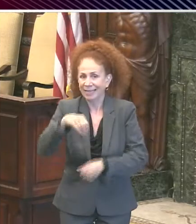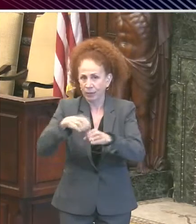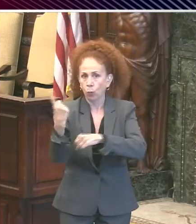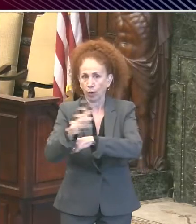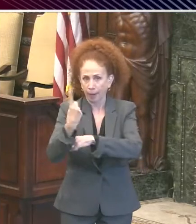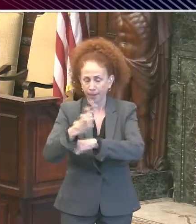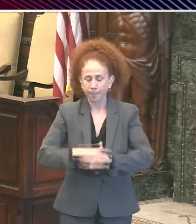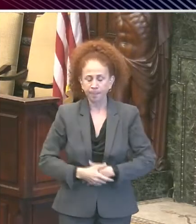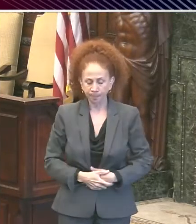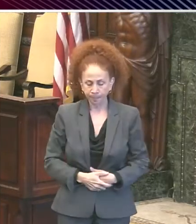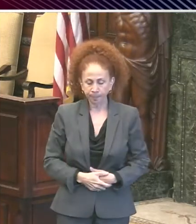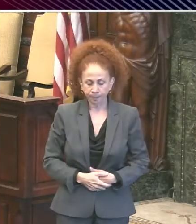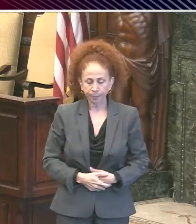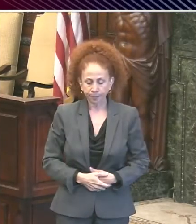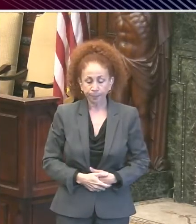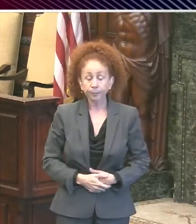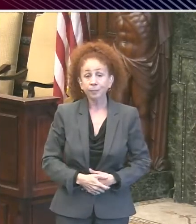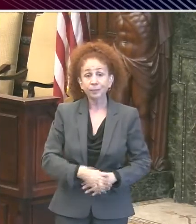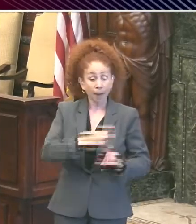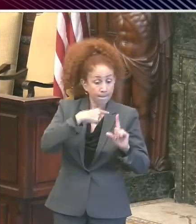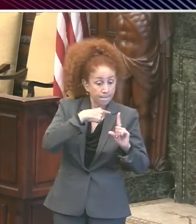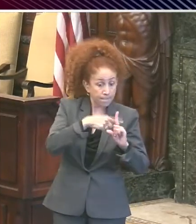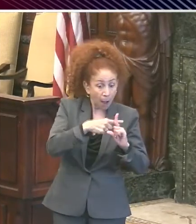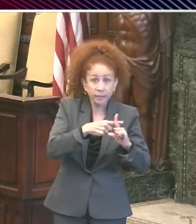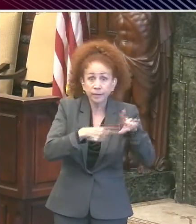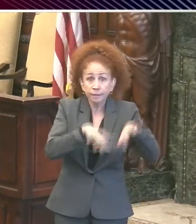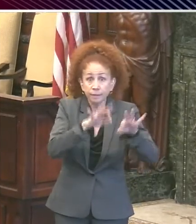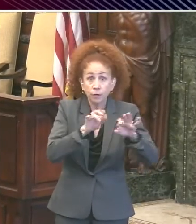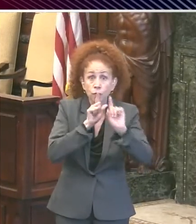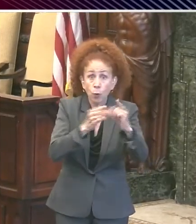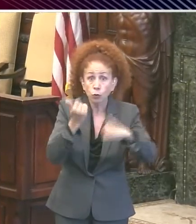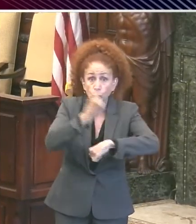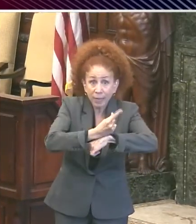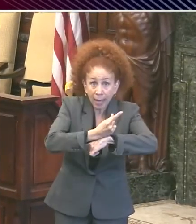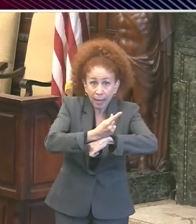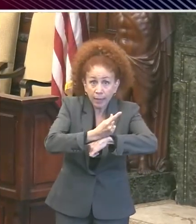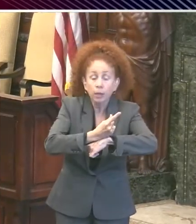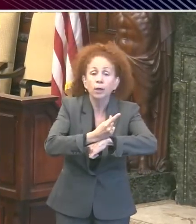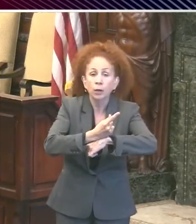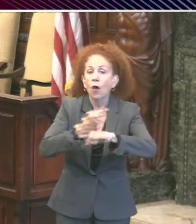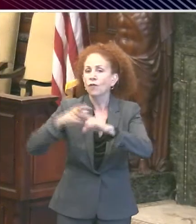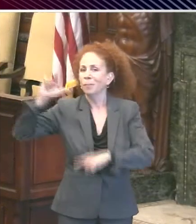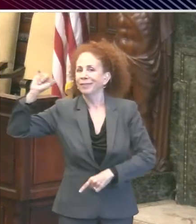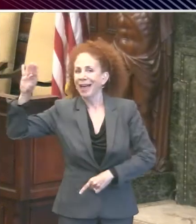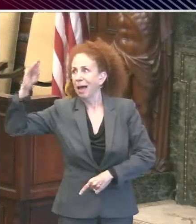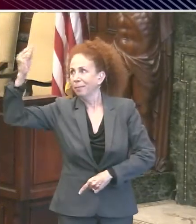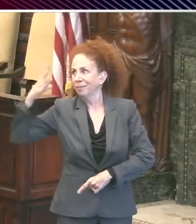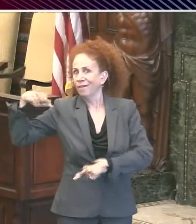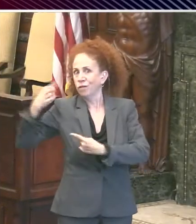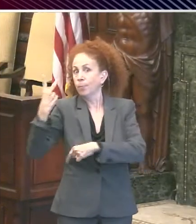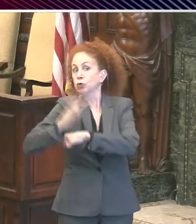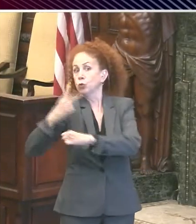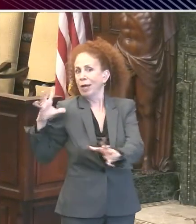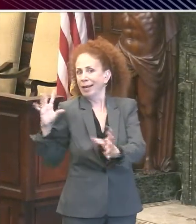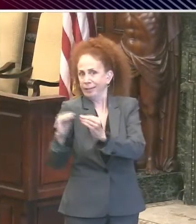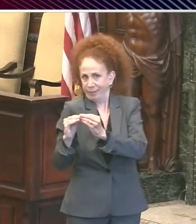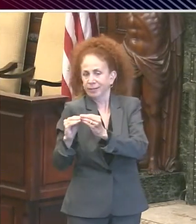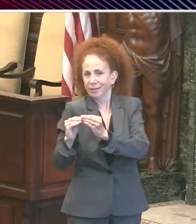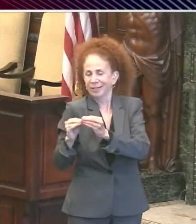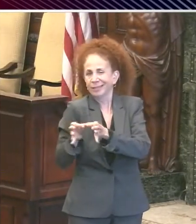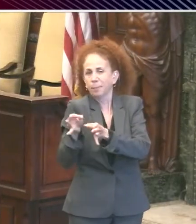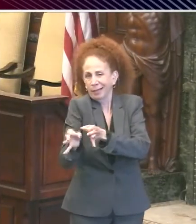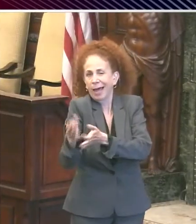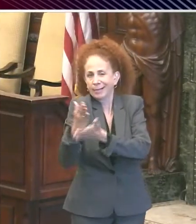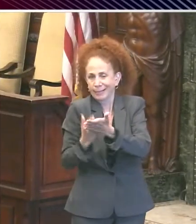day. And the positives that we're reporting today actually were reported by the laboratories in the last few days, so there's delays in reporting.